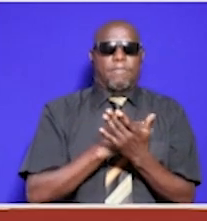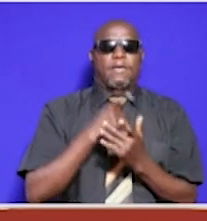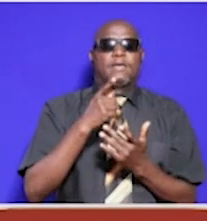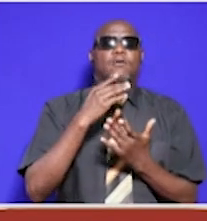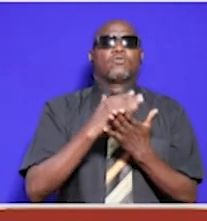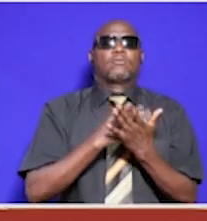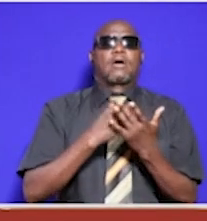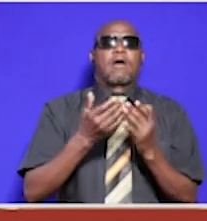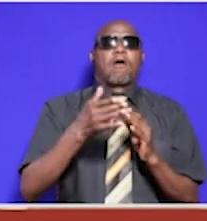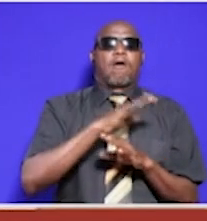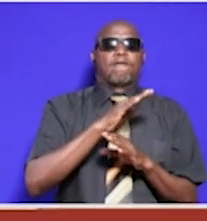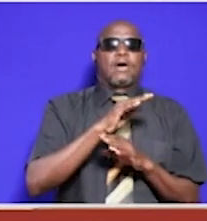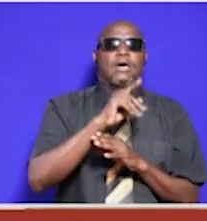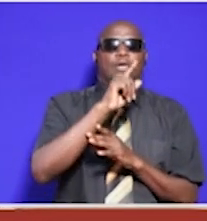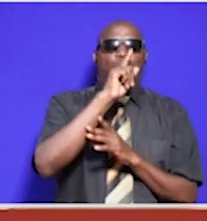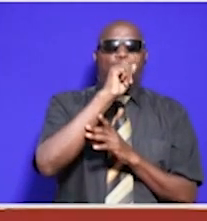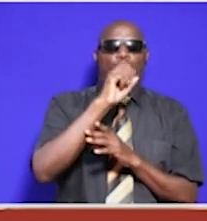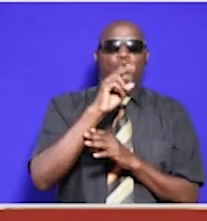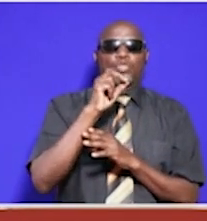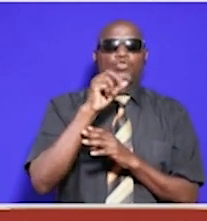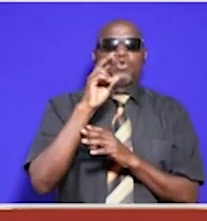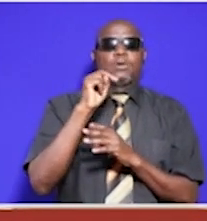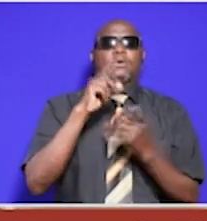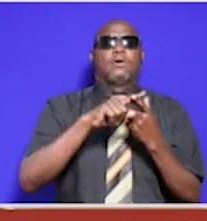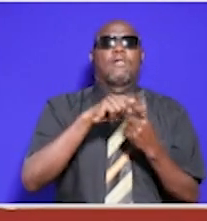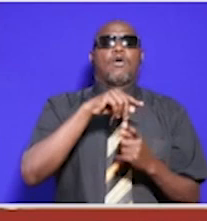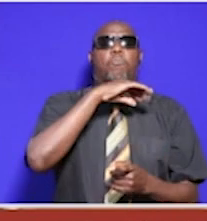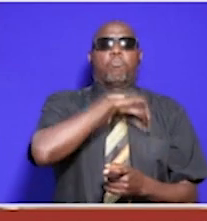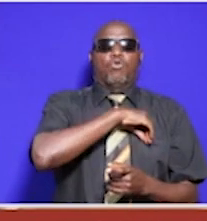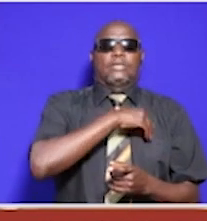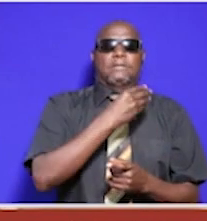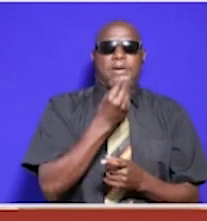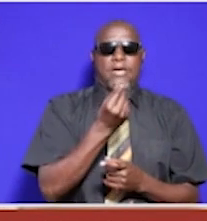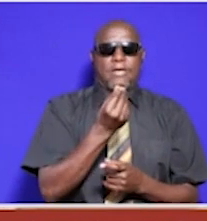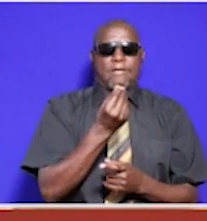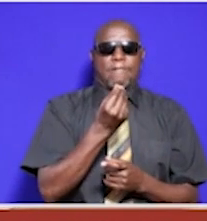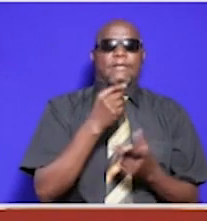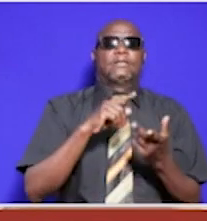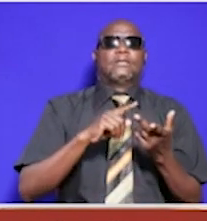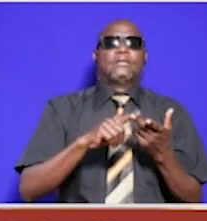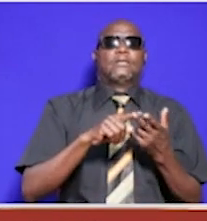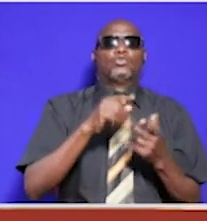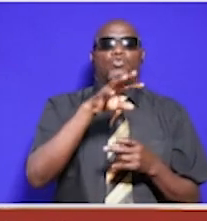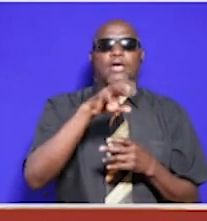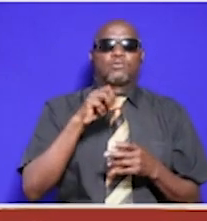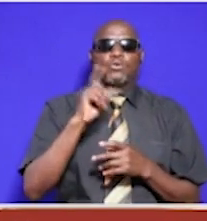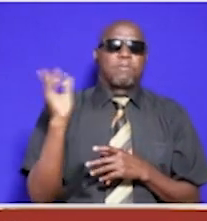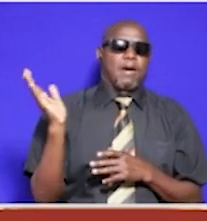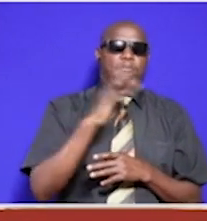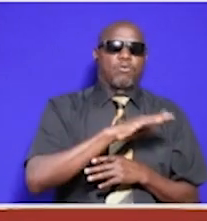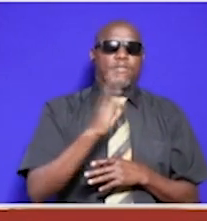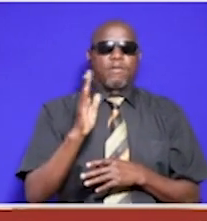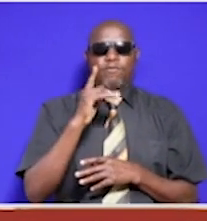tuition fees, it covers pocket money for the learners, it covers transport to and from school, and then it also